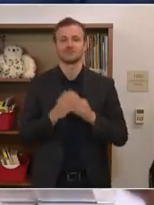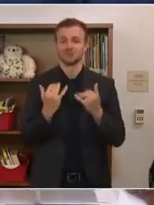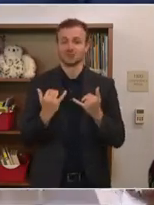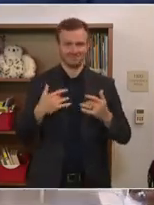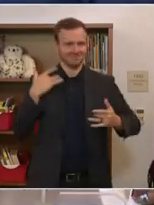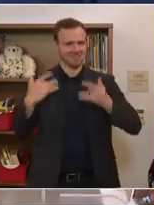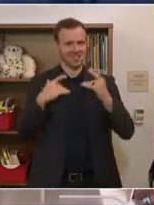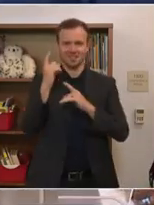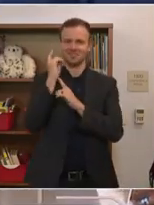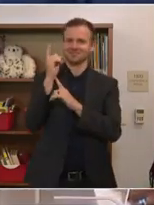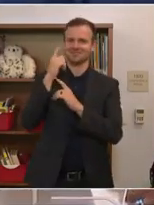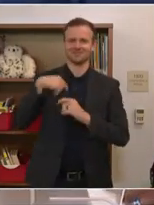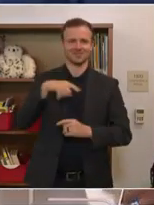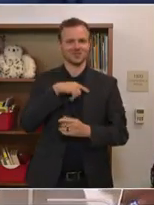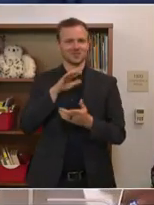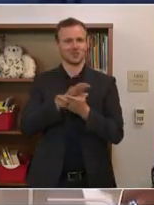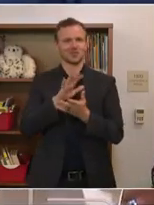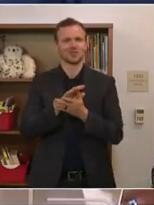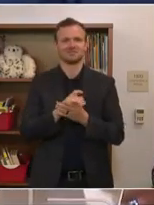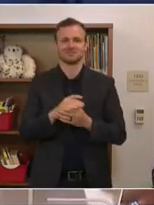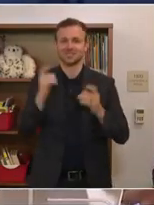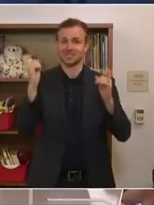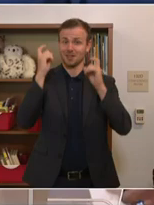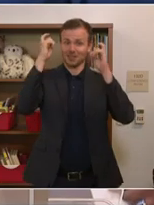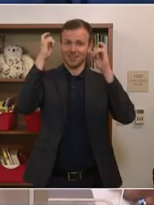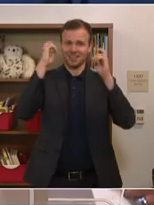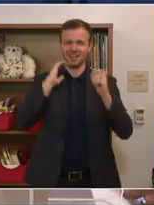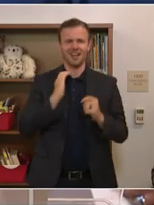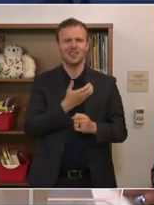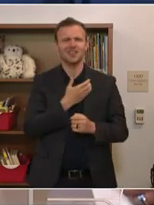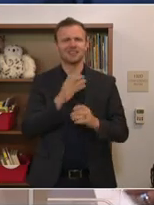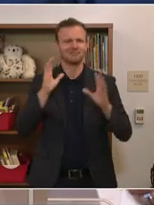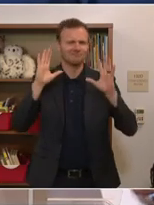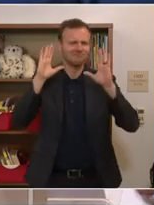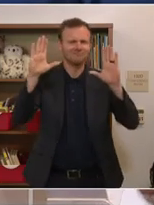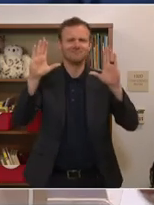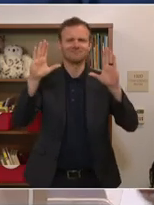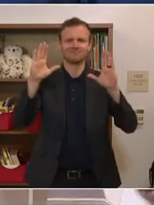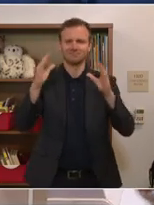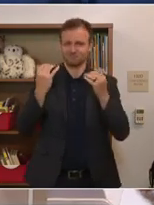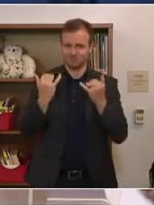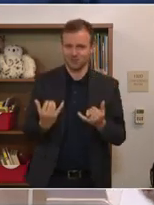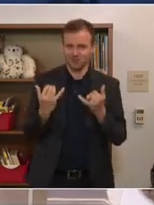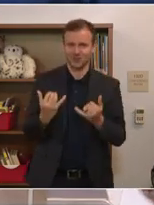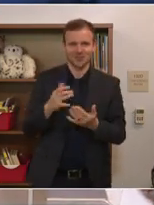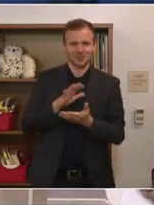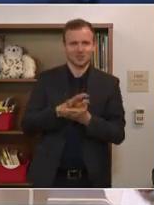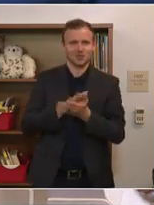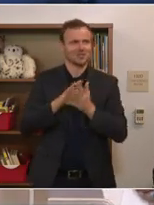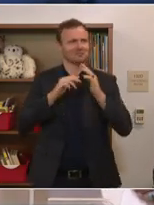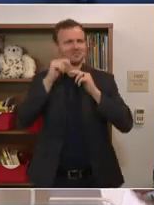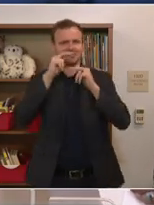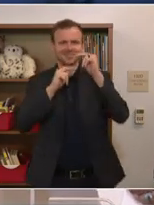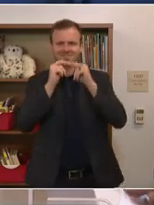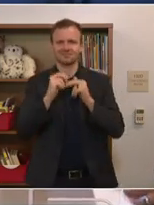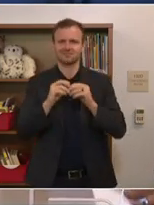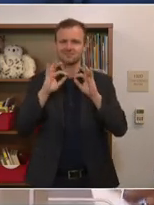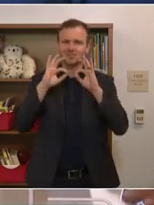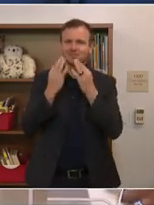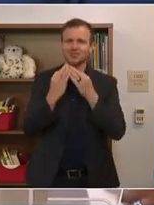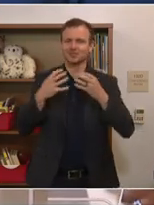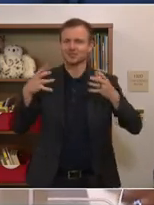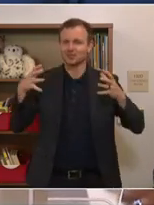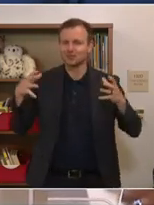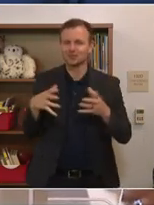school. We get to celebrate our amazing modernized school facilities with our family and the extended